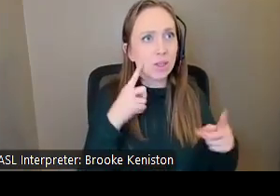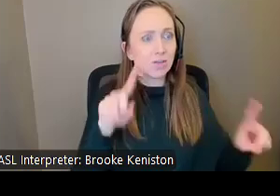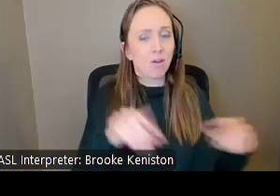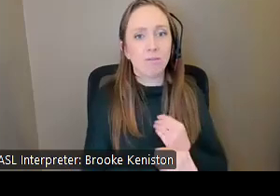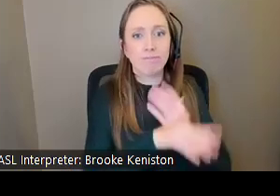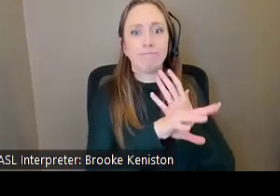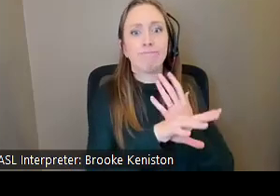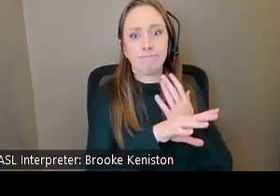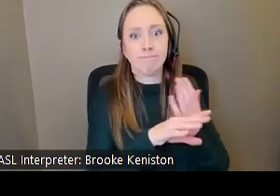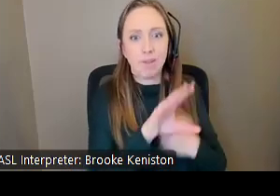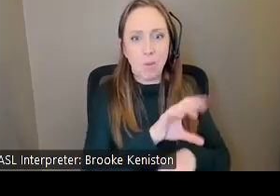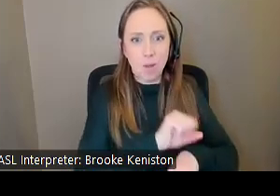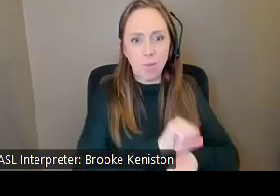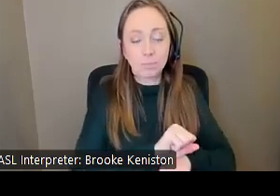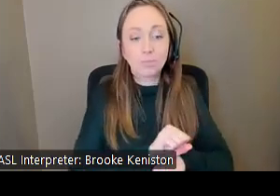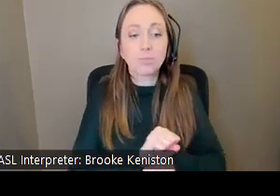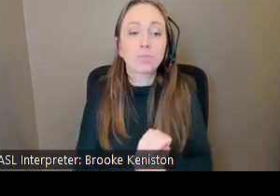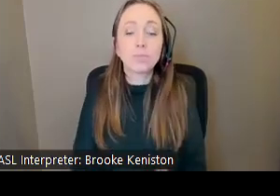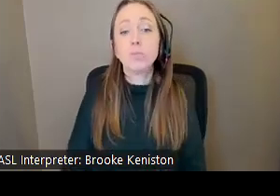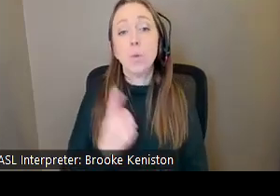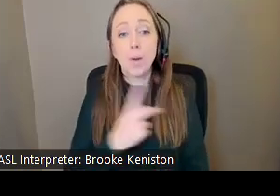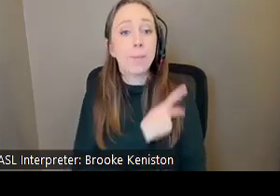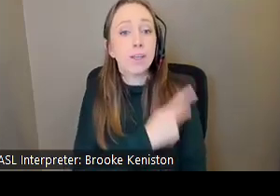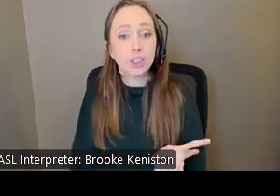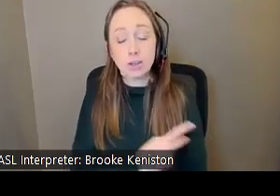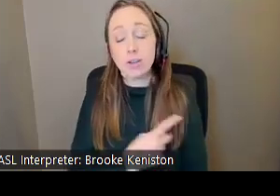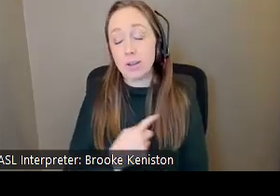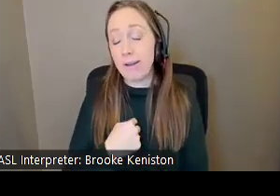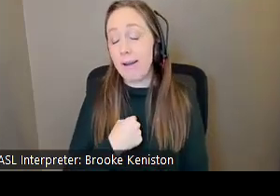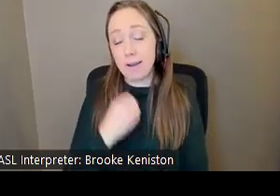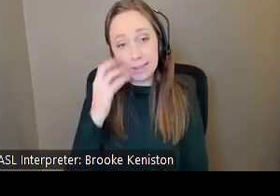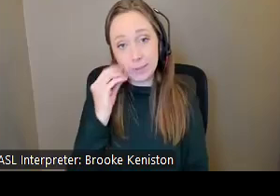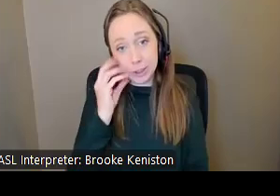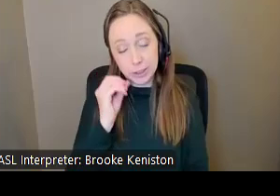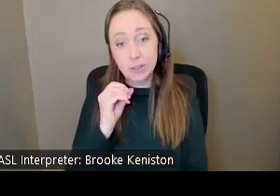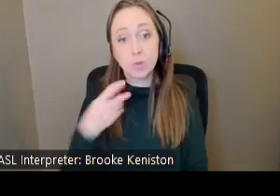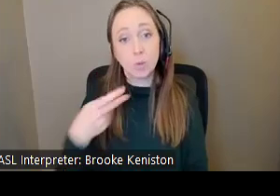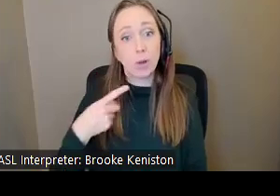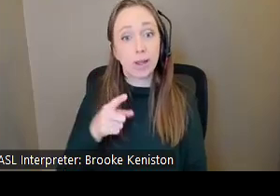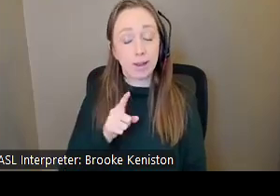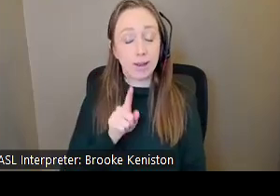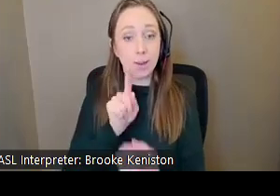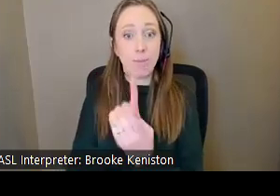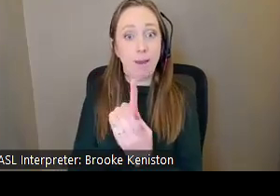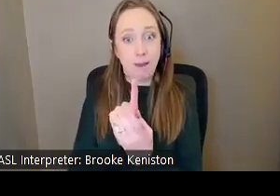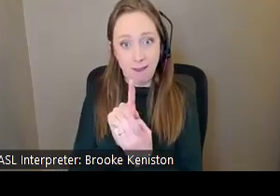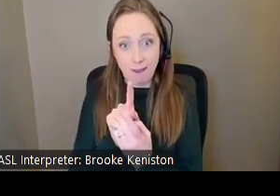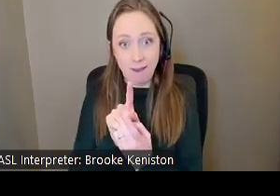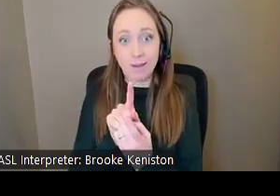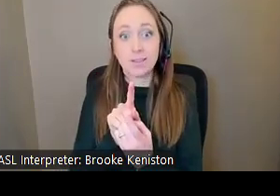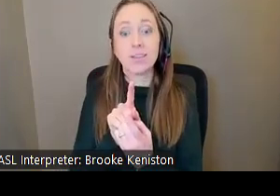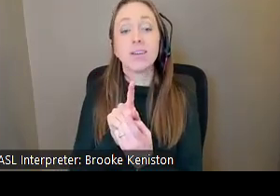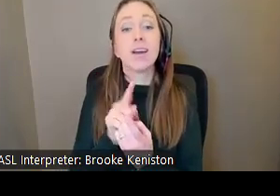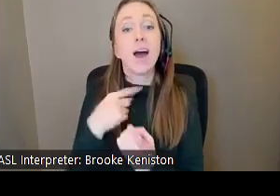patient who we met and did the visit, and I had handouts for her, and then that's when she told me I don't